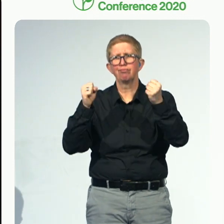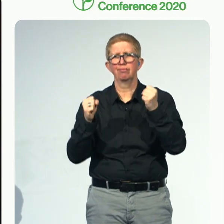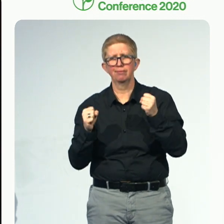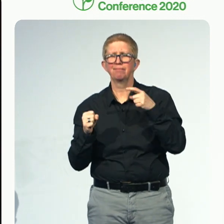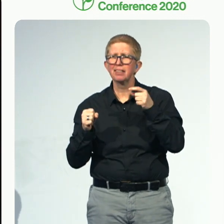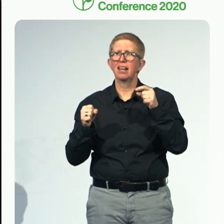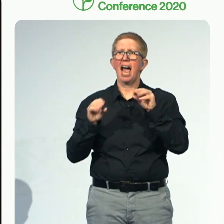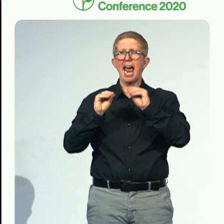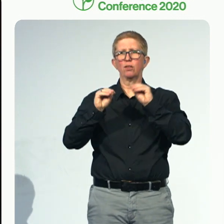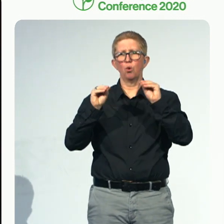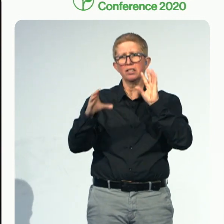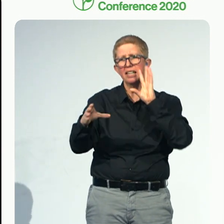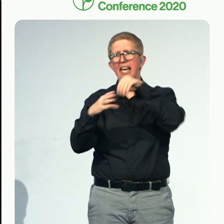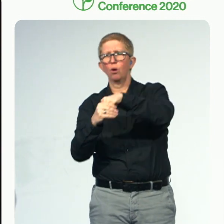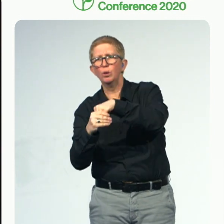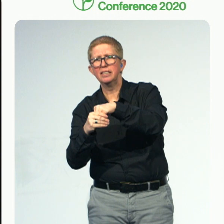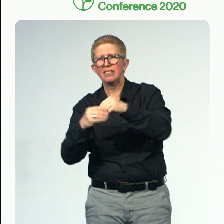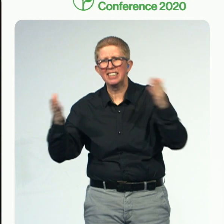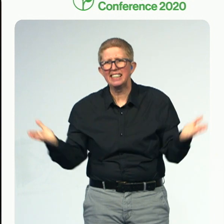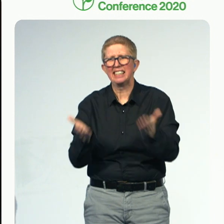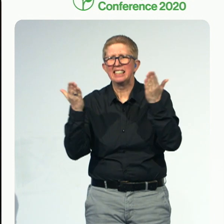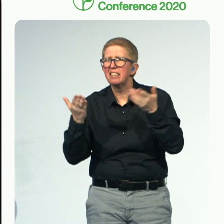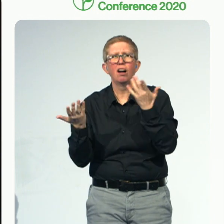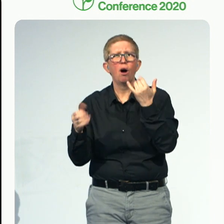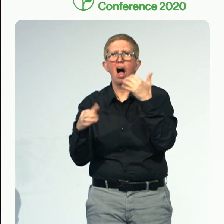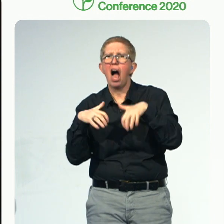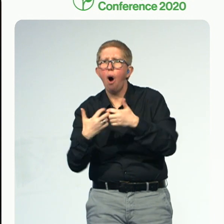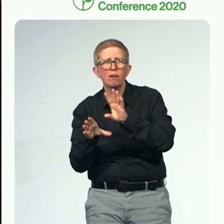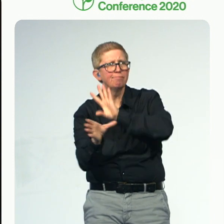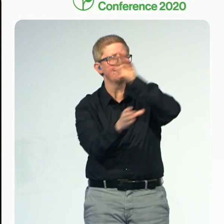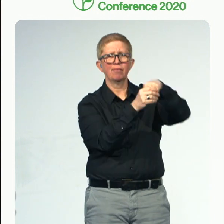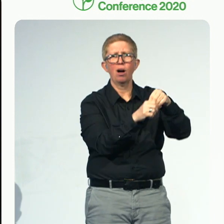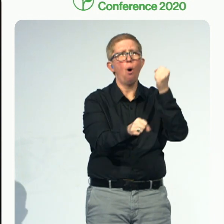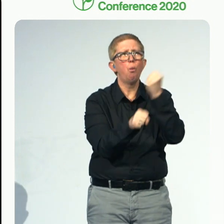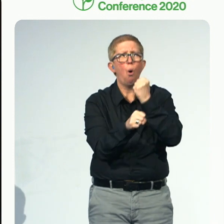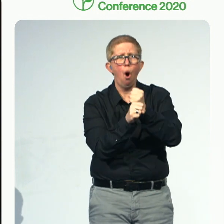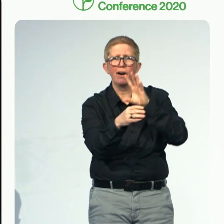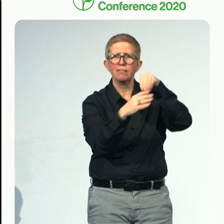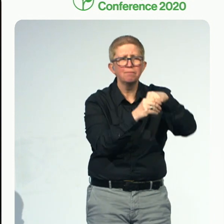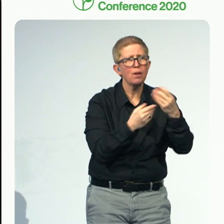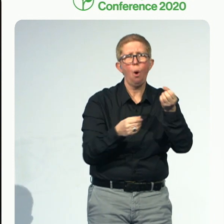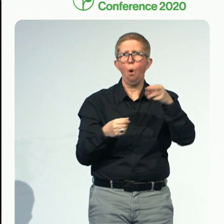labor markets, for inclusive houses. So for us, inclusive education is one of the key